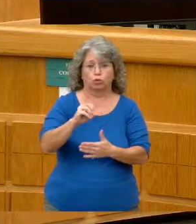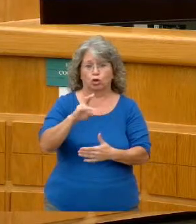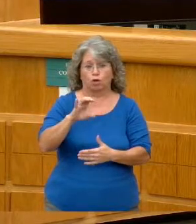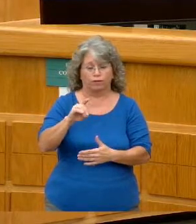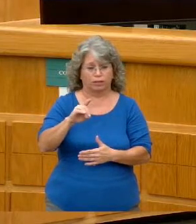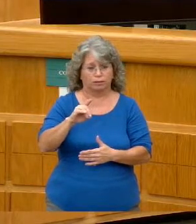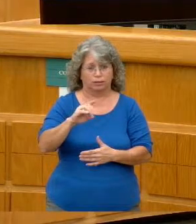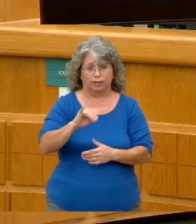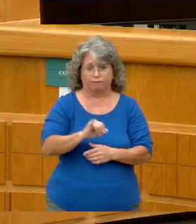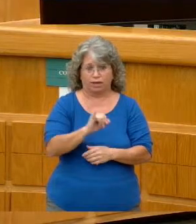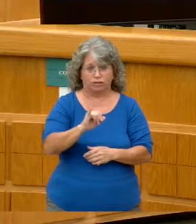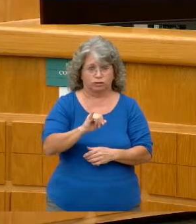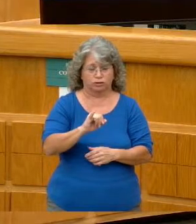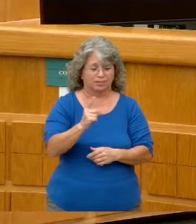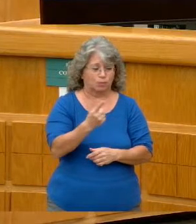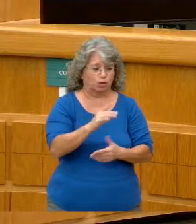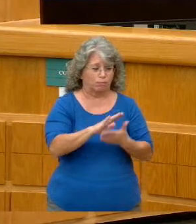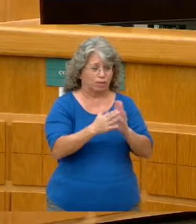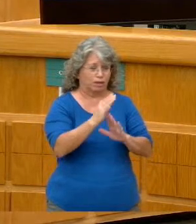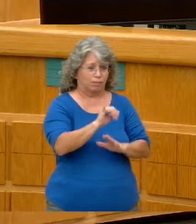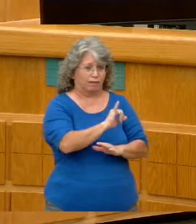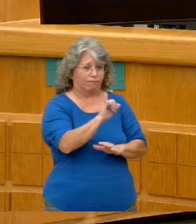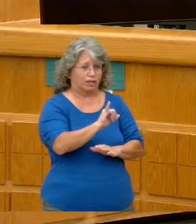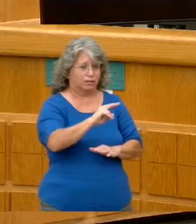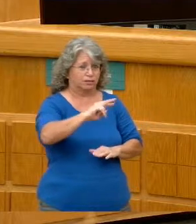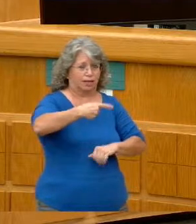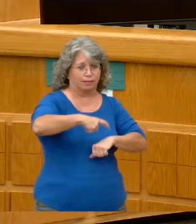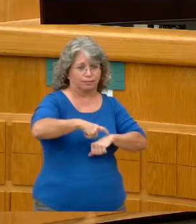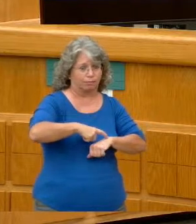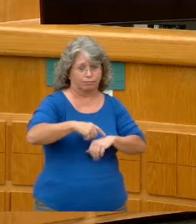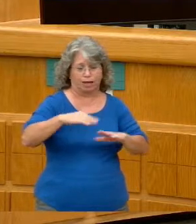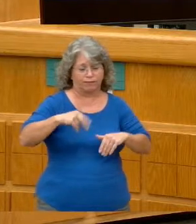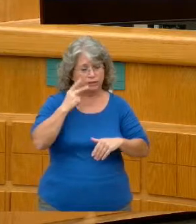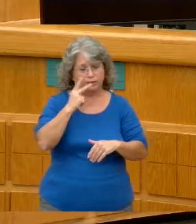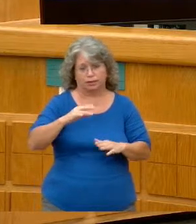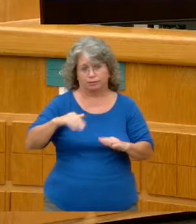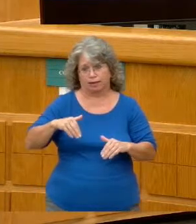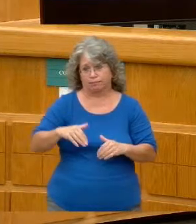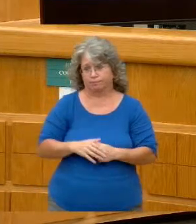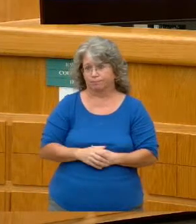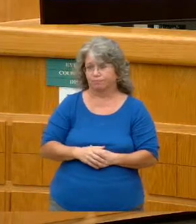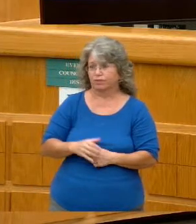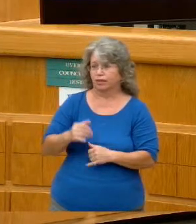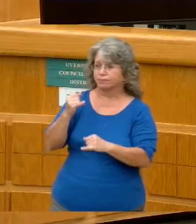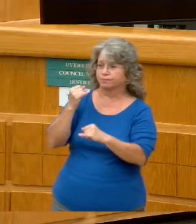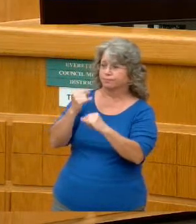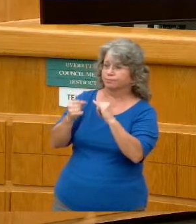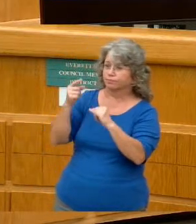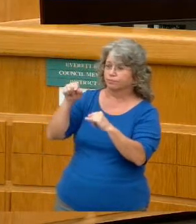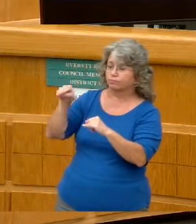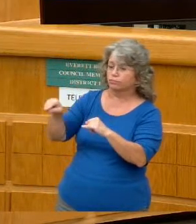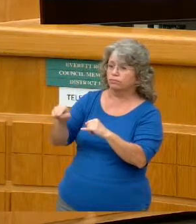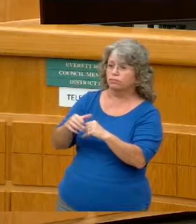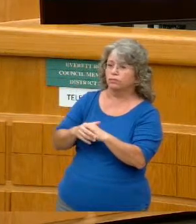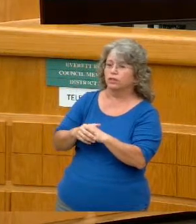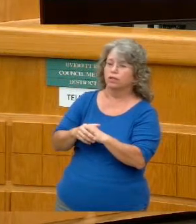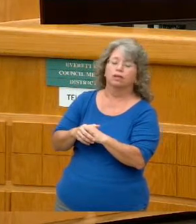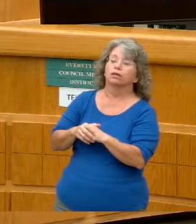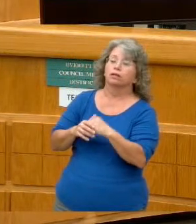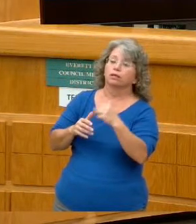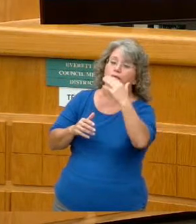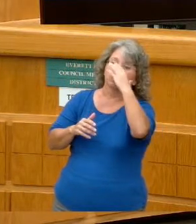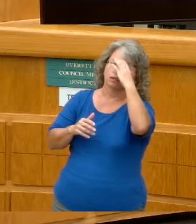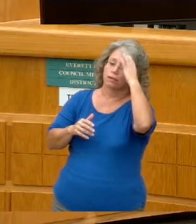infections at this time. Okay. And lastly, for you would be the incubation